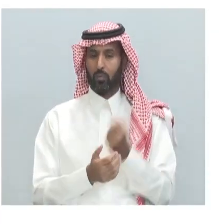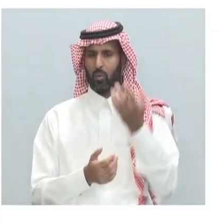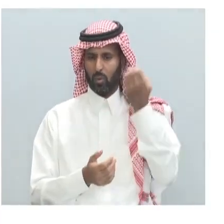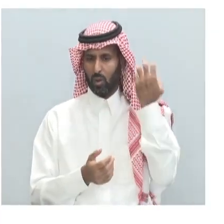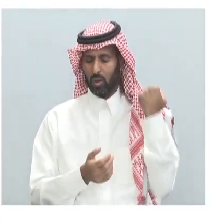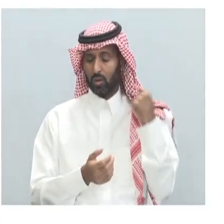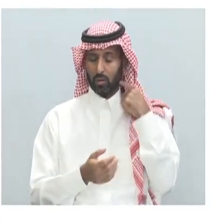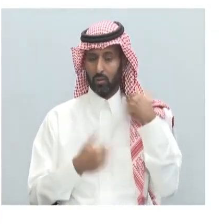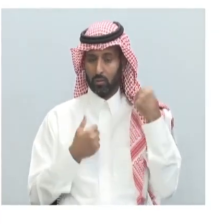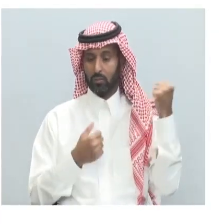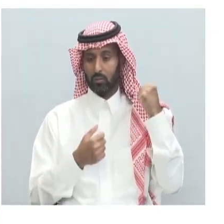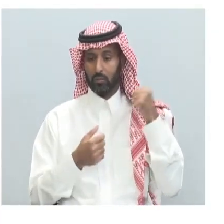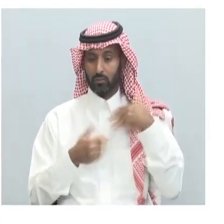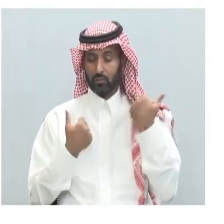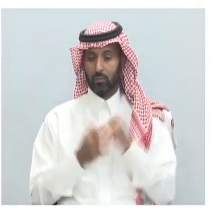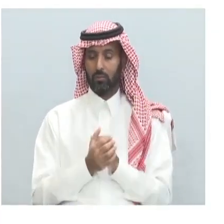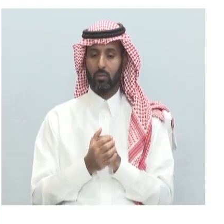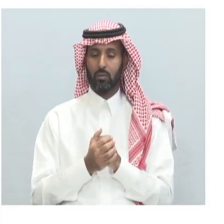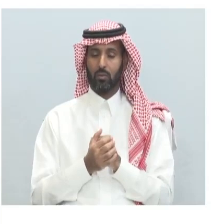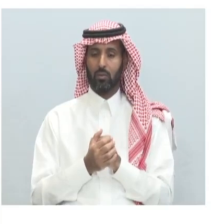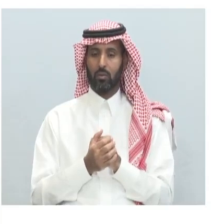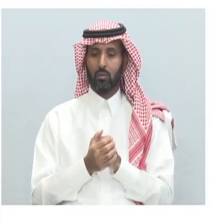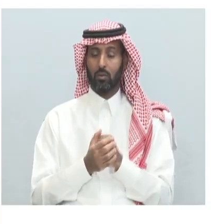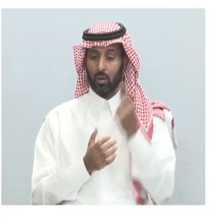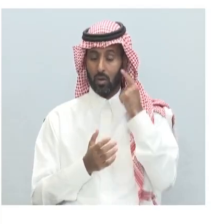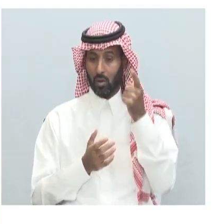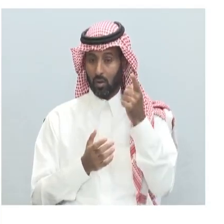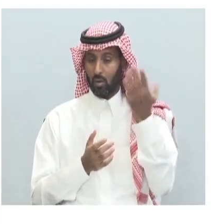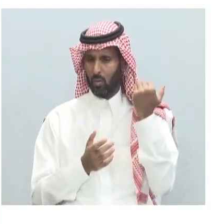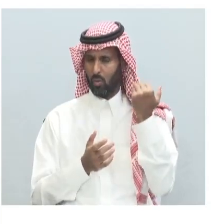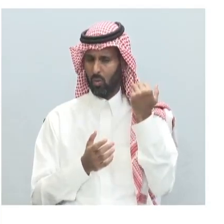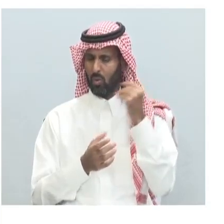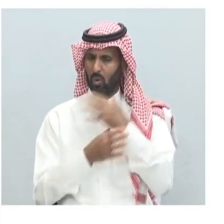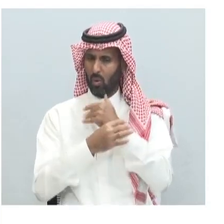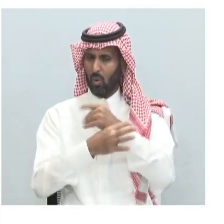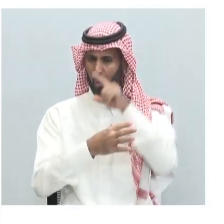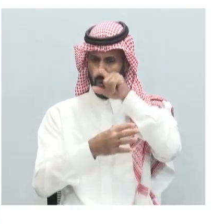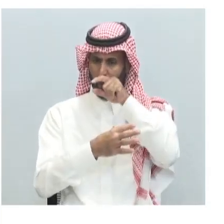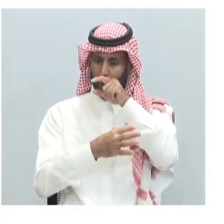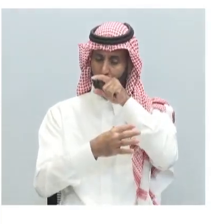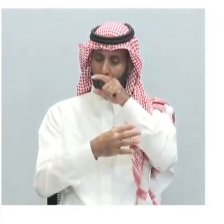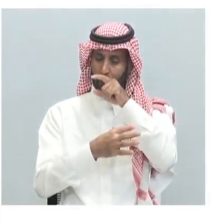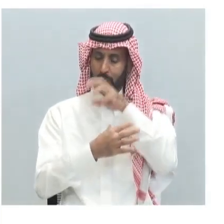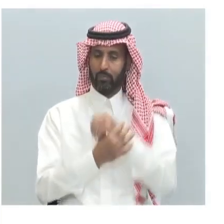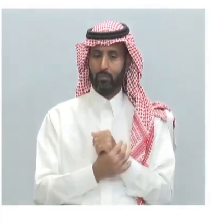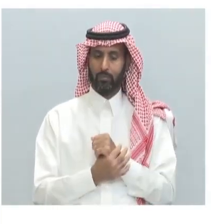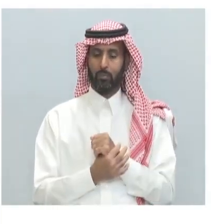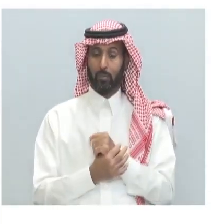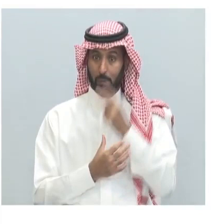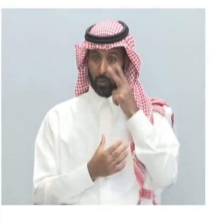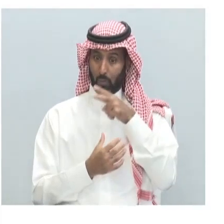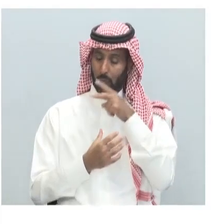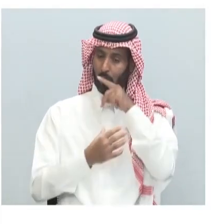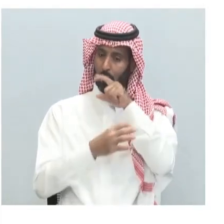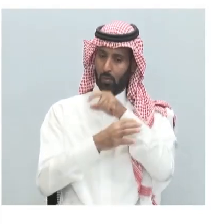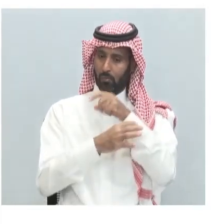traditional sport of falconry. What does it mean? Do you remember what is the falcon? Yes, this is the falcon. So